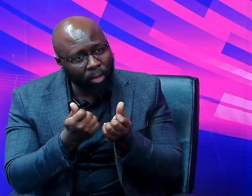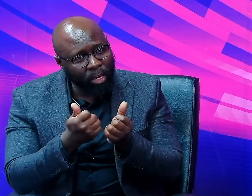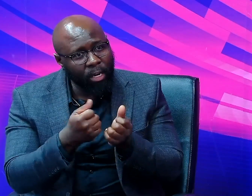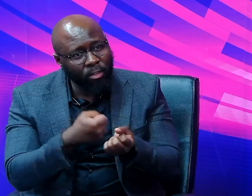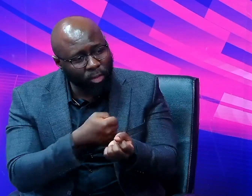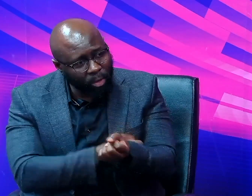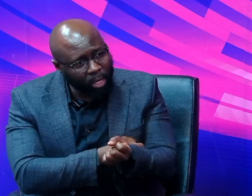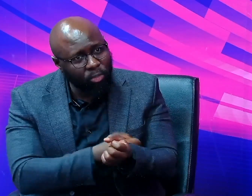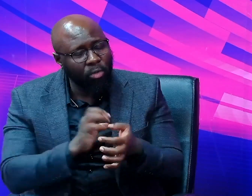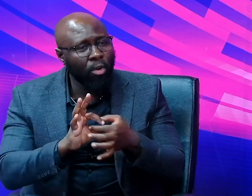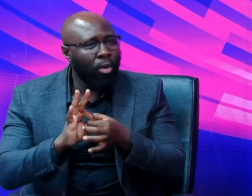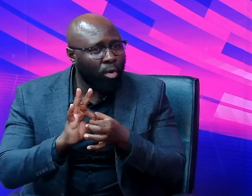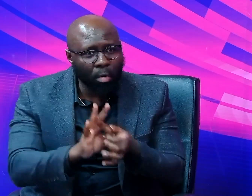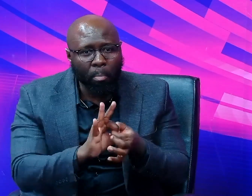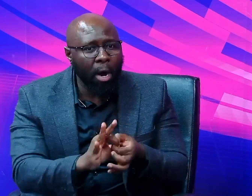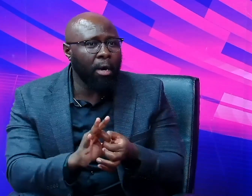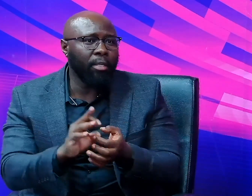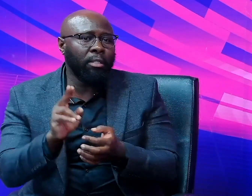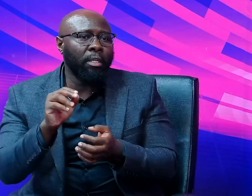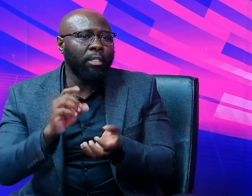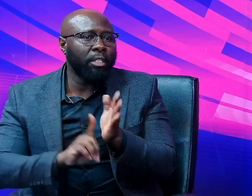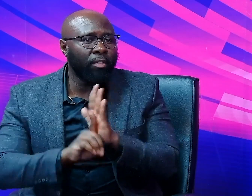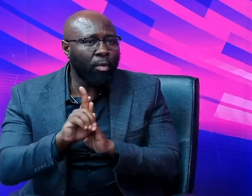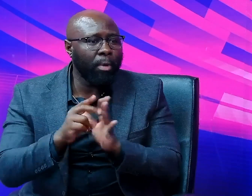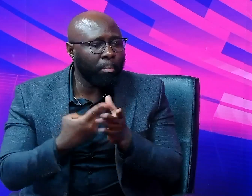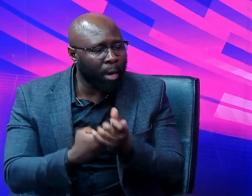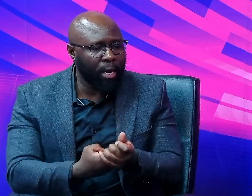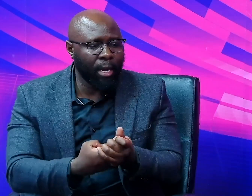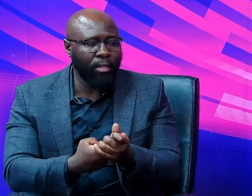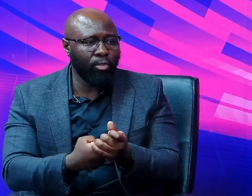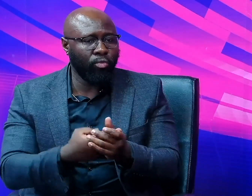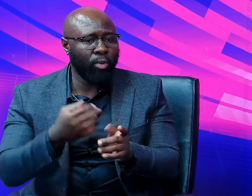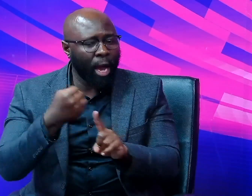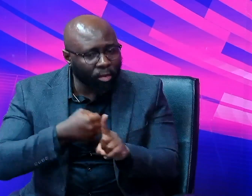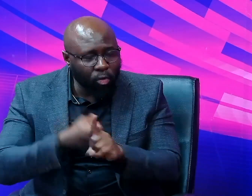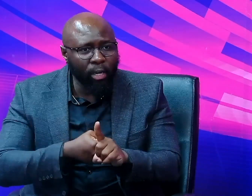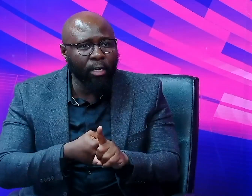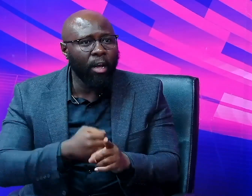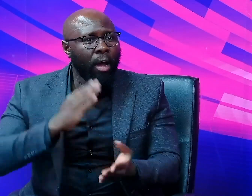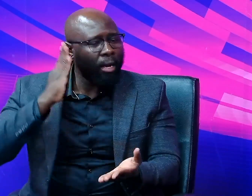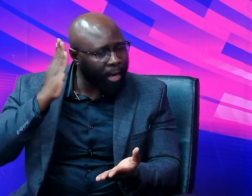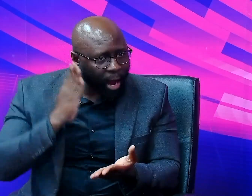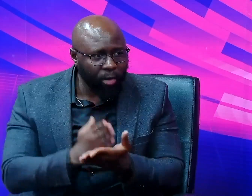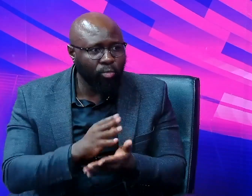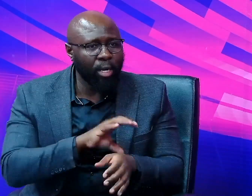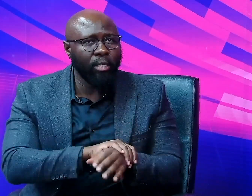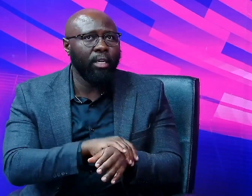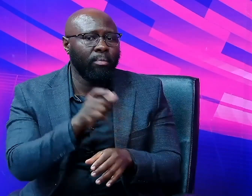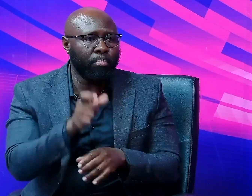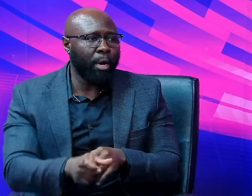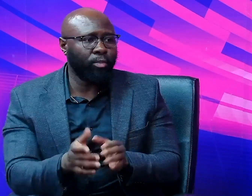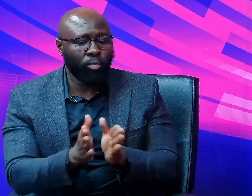Kenya, working with various donors, trying to develop partnerships,